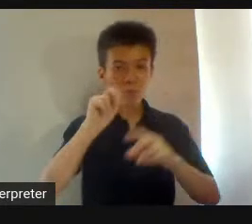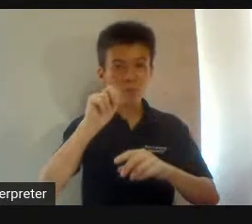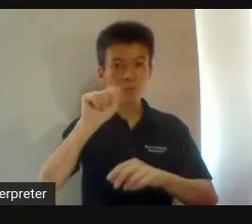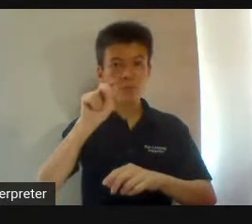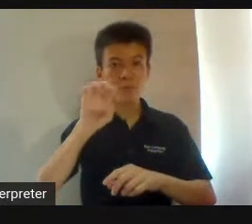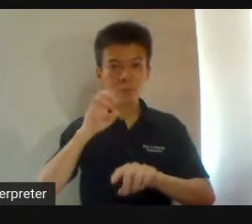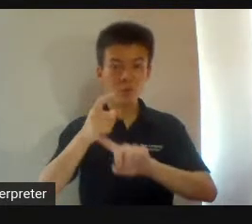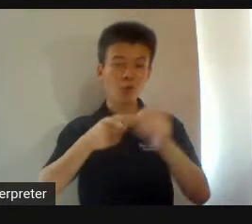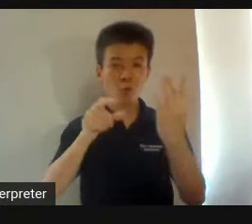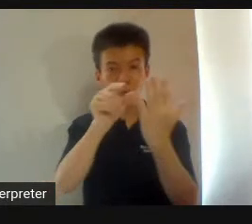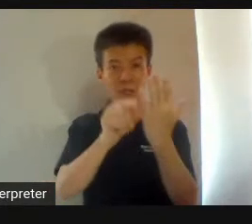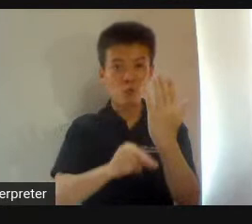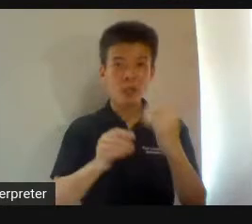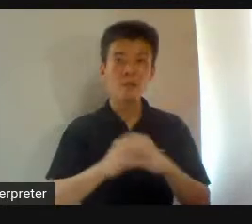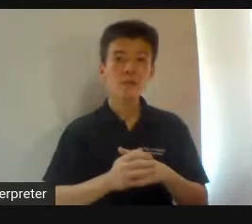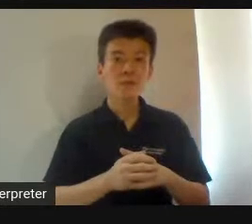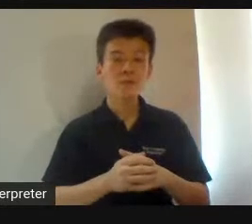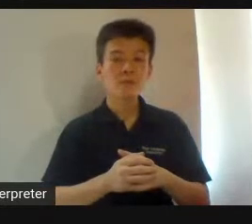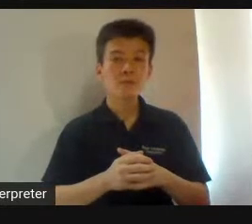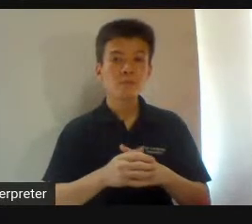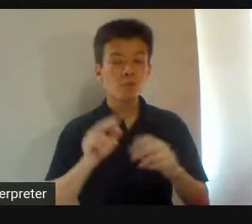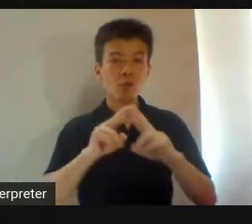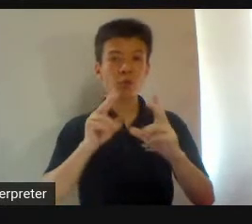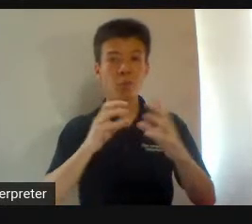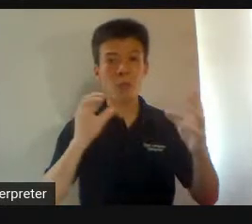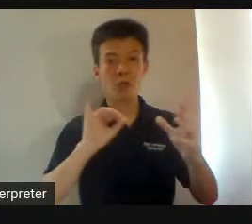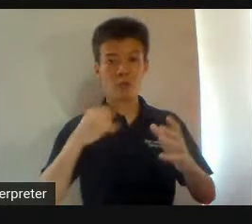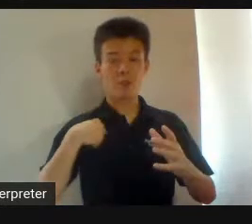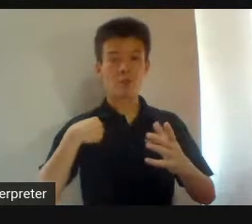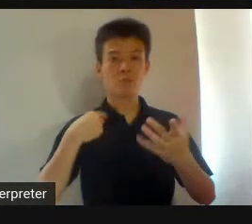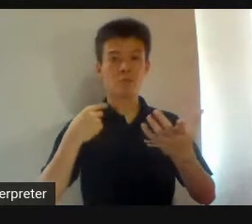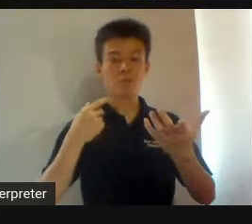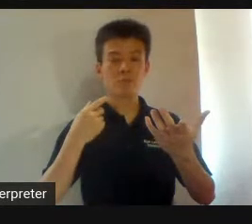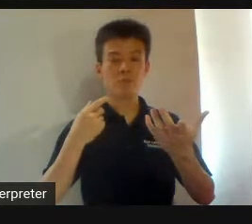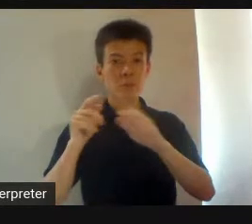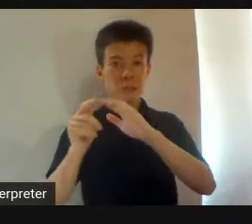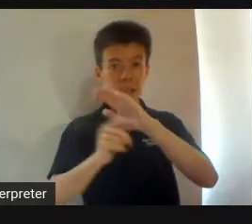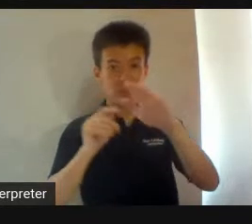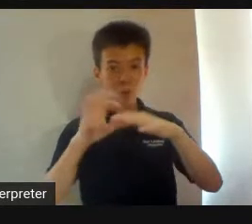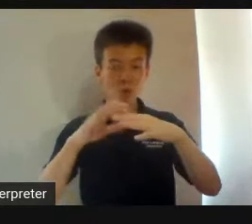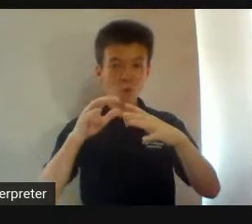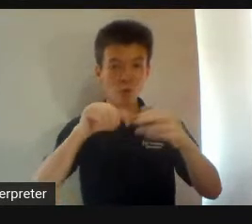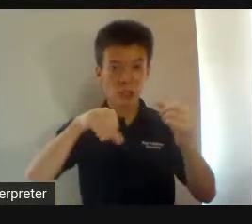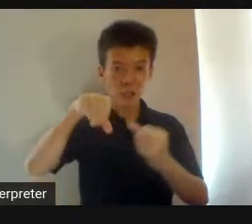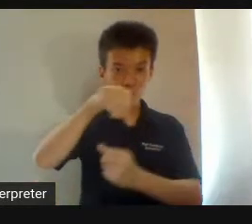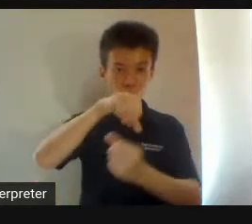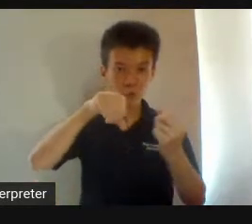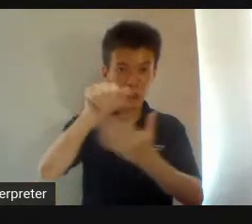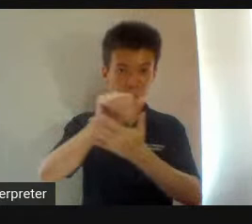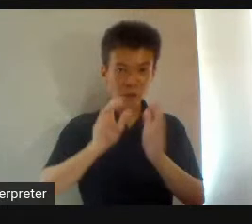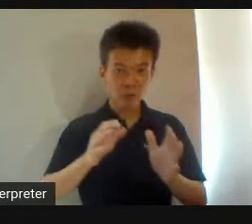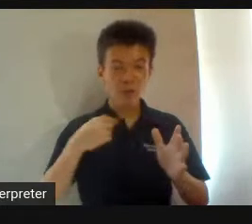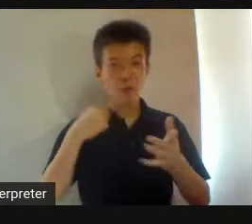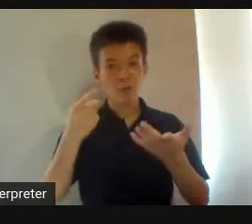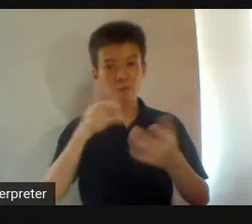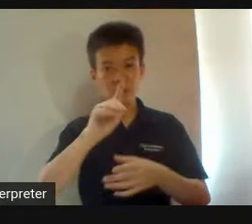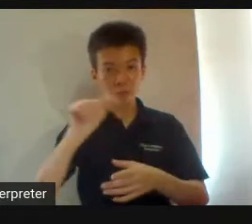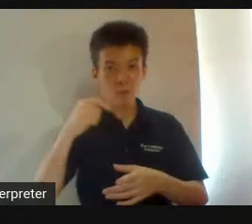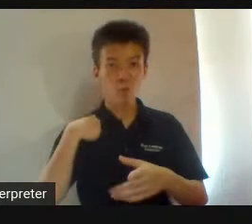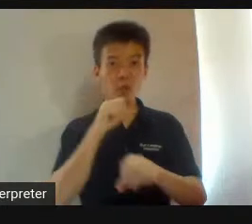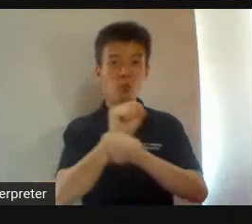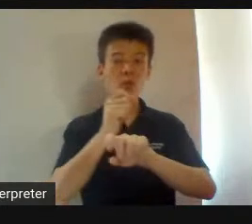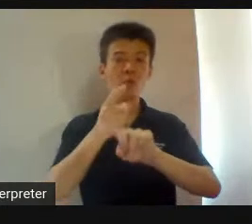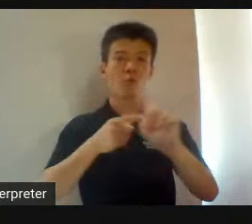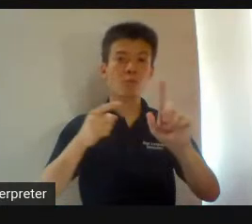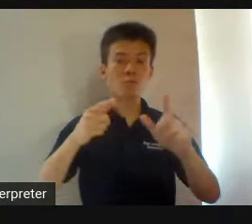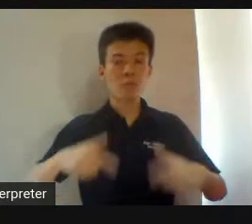the marginalized. So very much with our team of associate artists that are disabled, we work from the